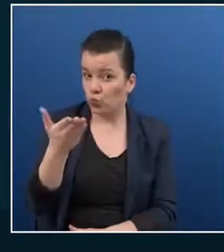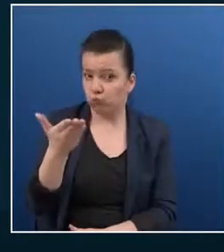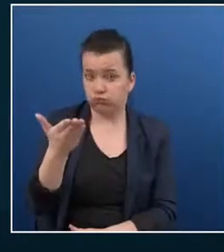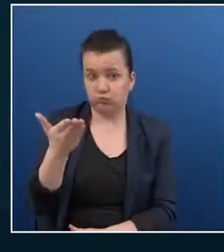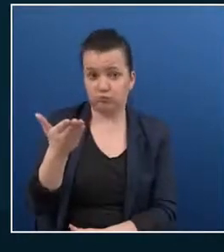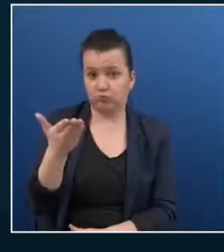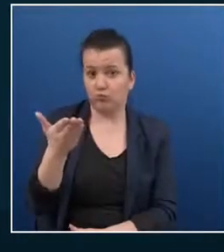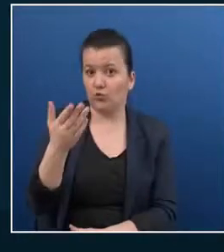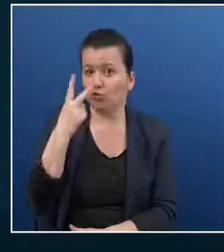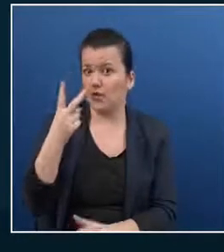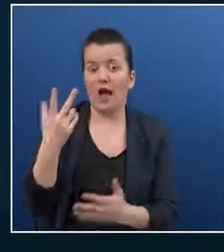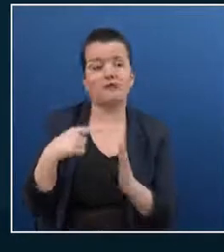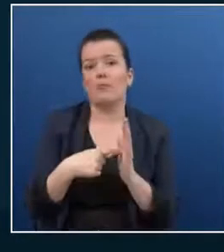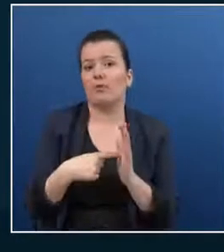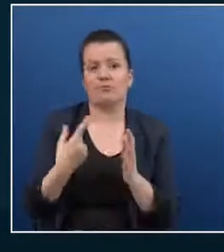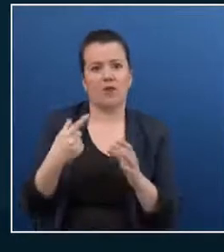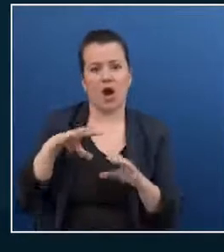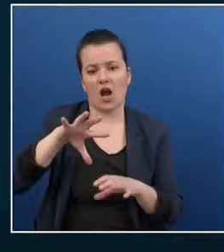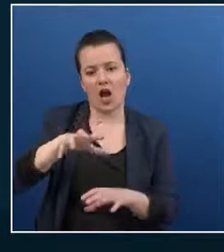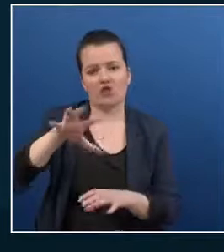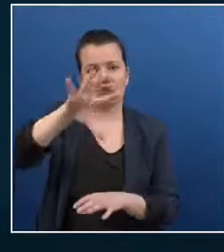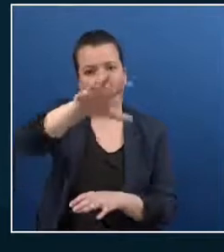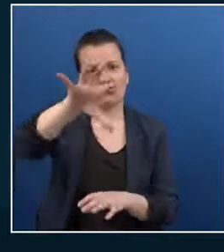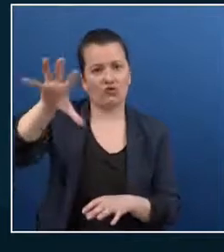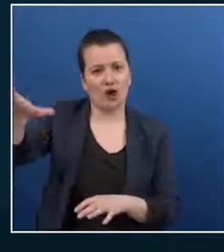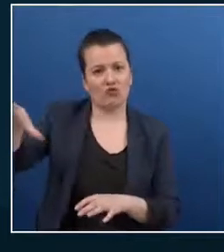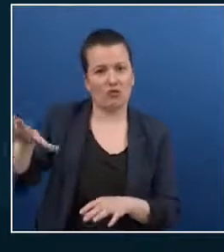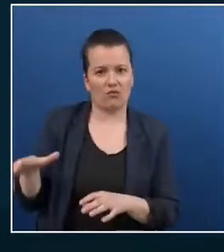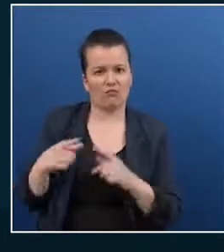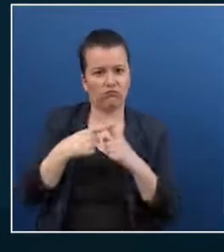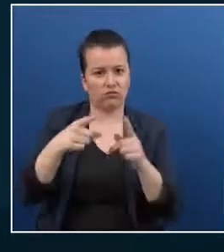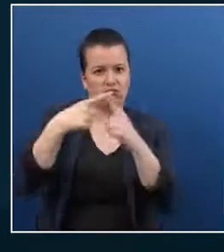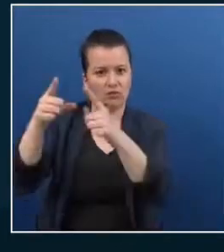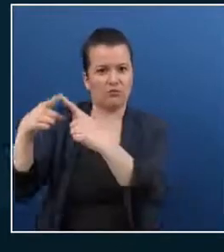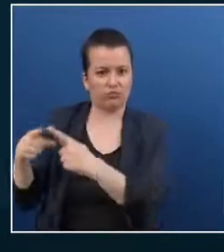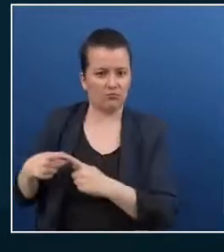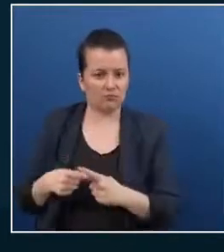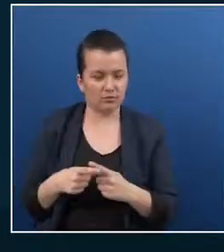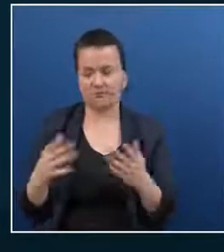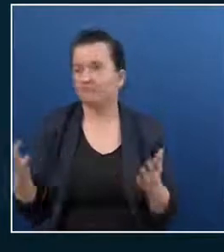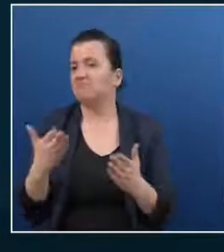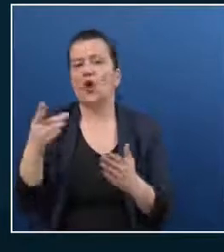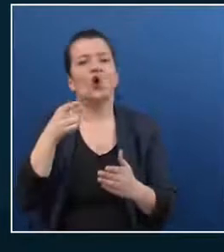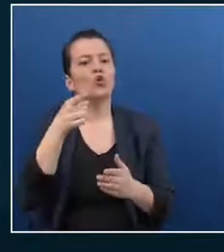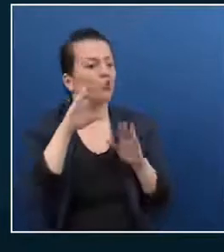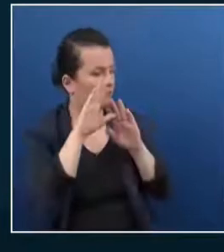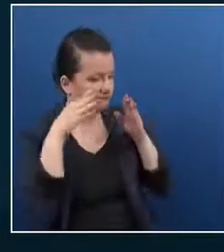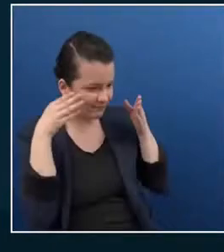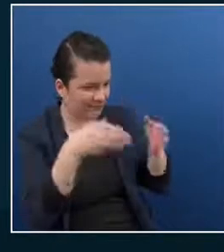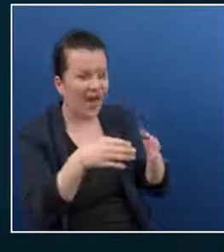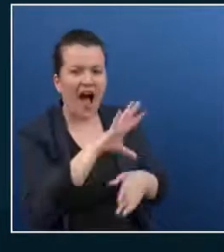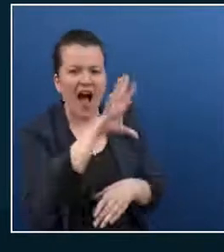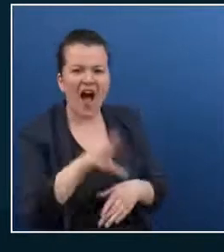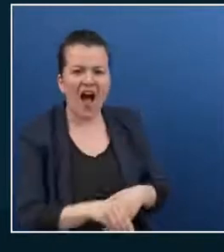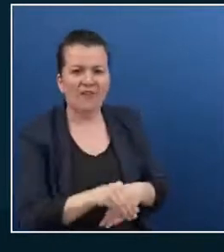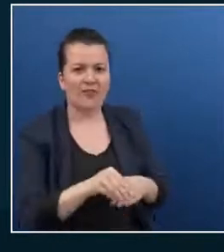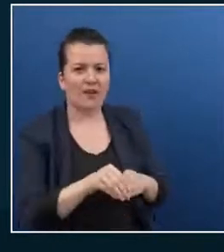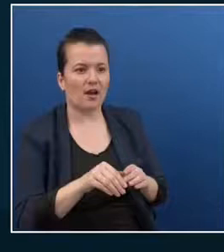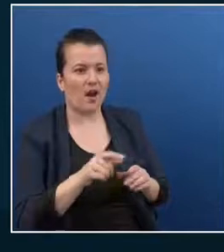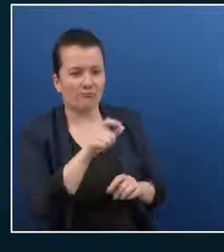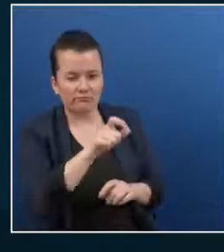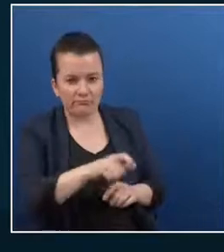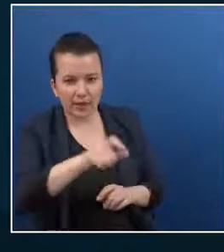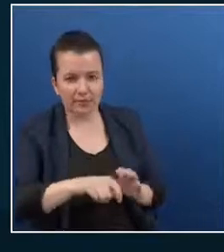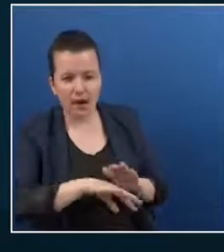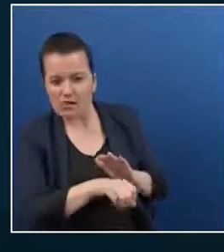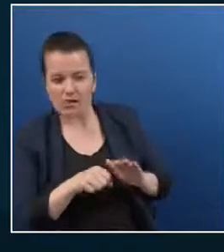different countries, because your example, of course, is very focused on poachers, and Africa is a great example for that.